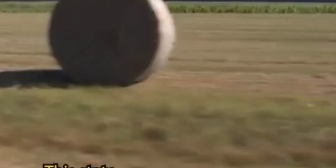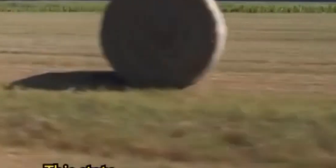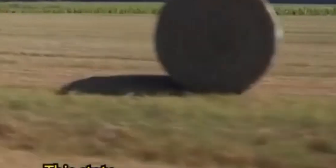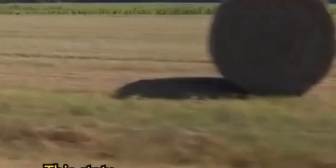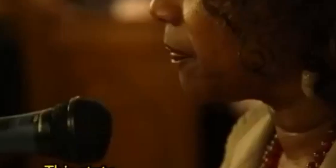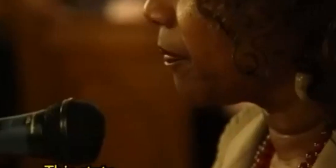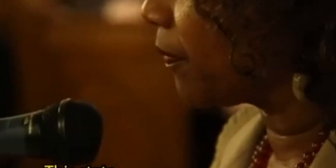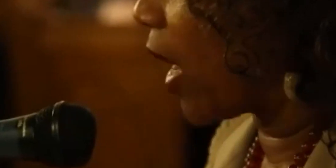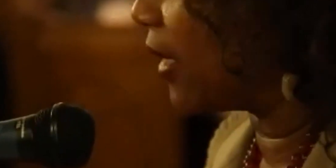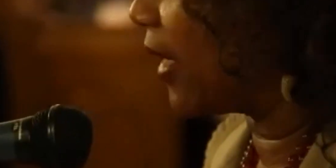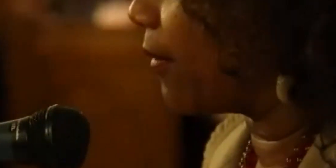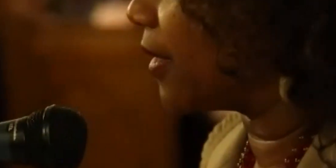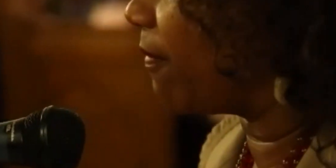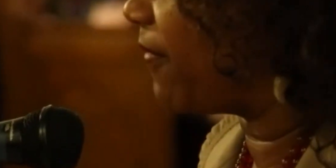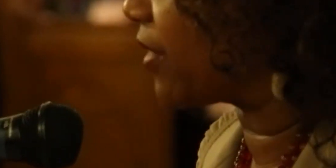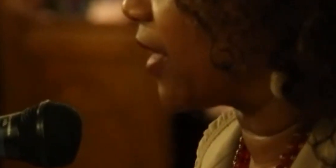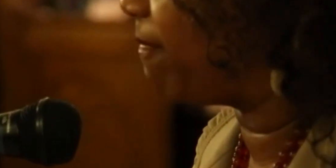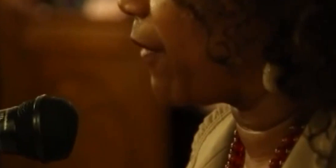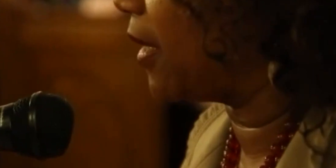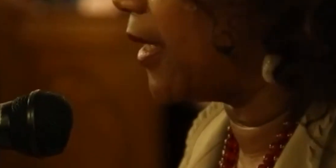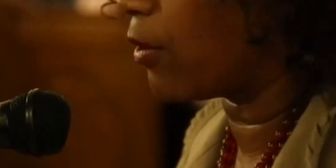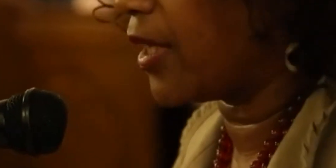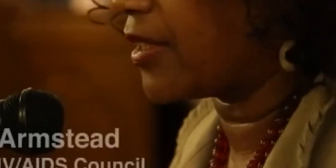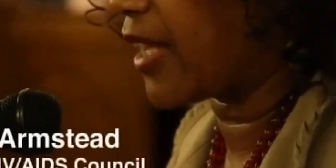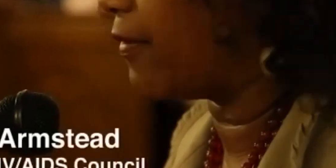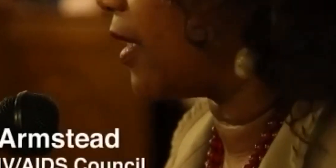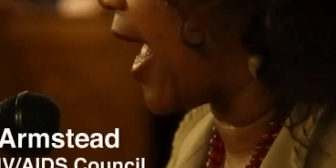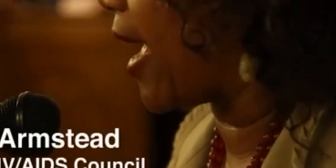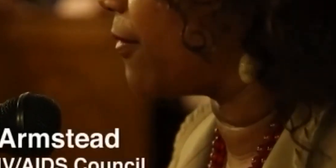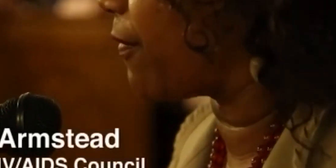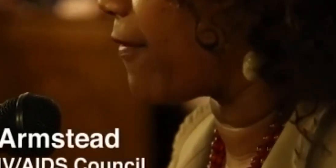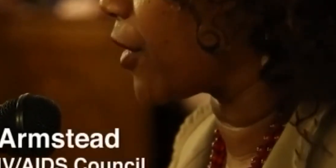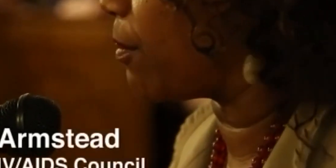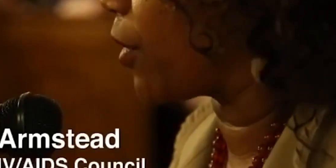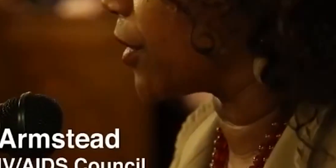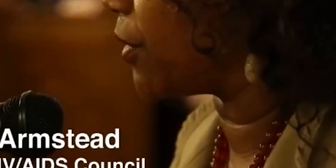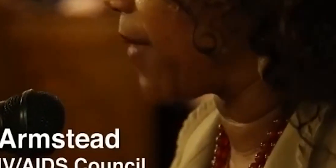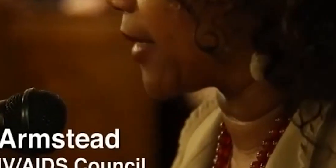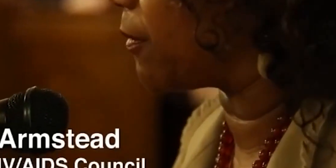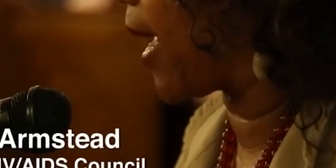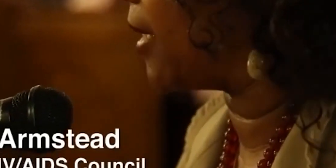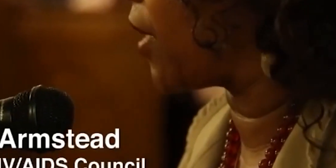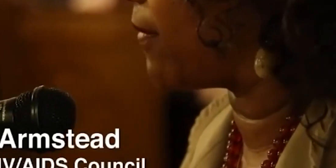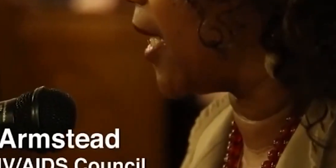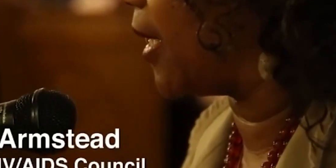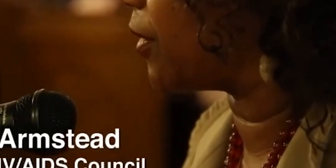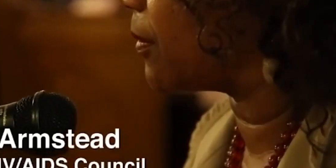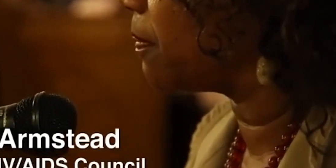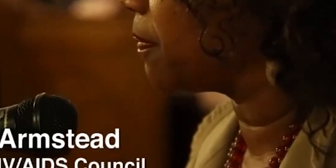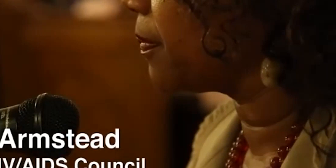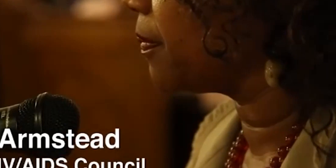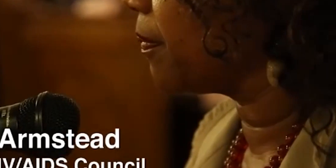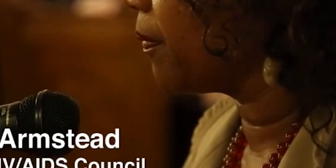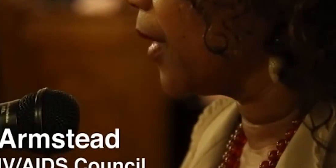This state right now is investing very little in the saving the lives of African Americans impacted by